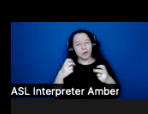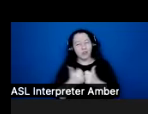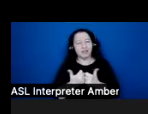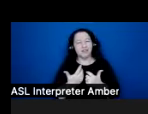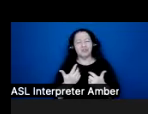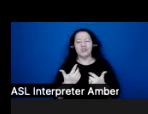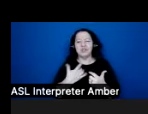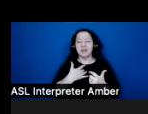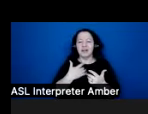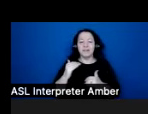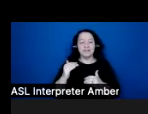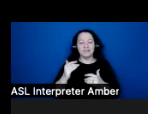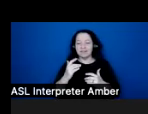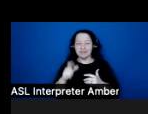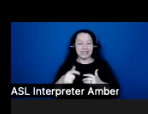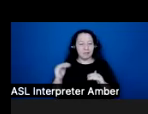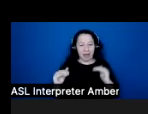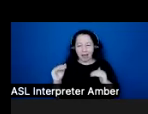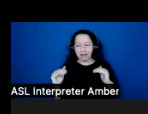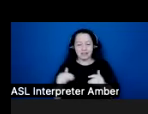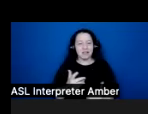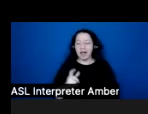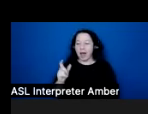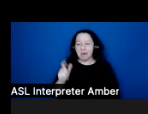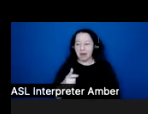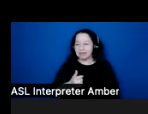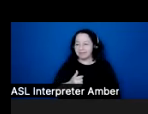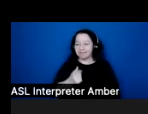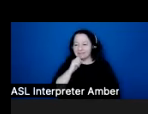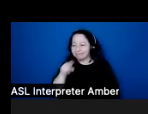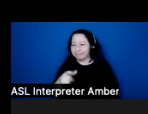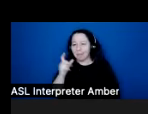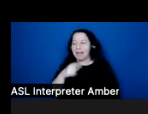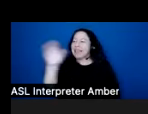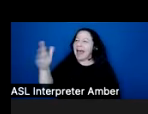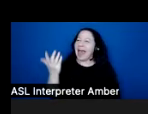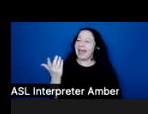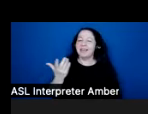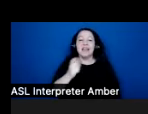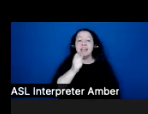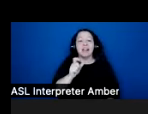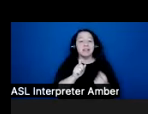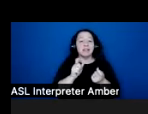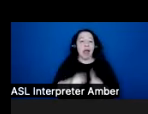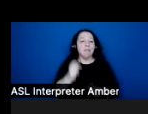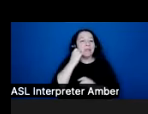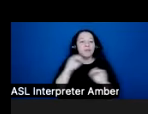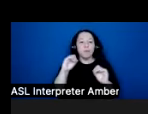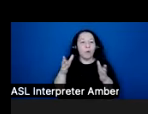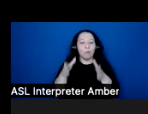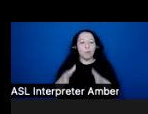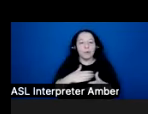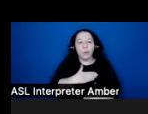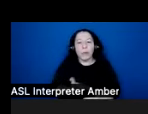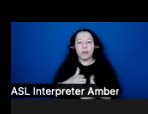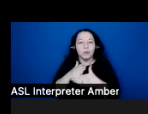no, I need to say something, right? This social change part, like it doesn't happen if no one shares or says anything, but then not